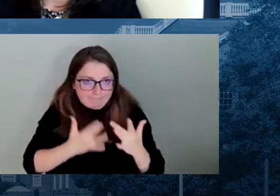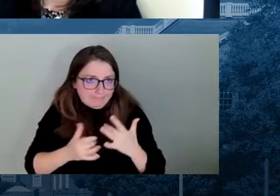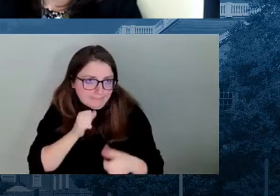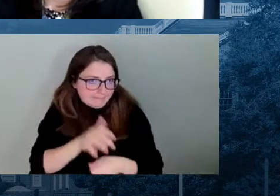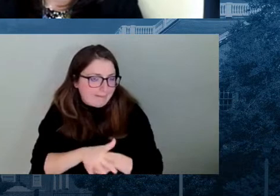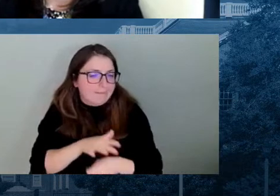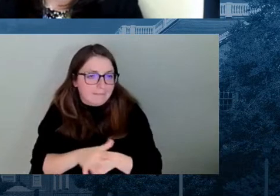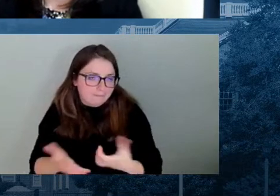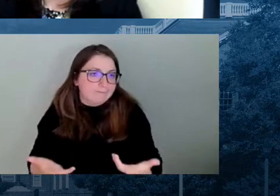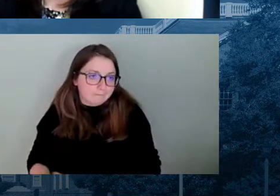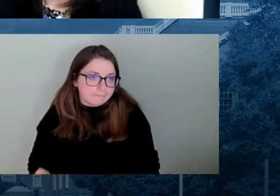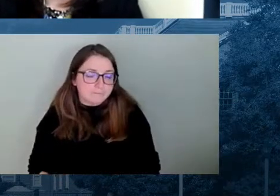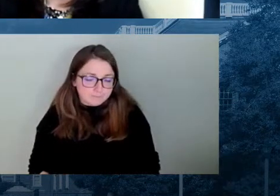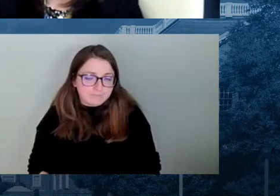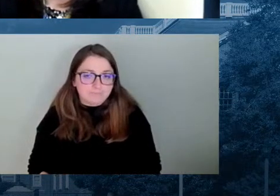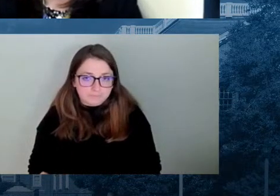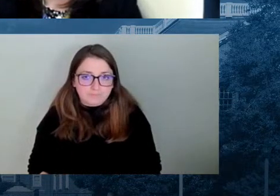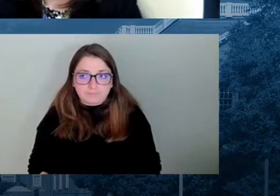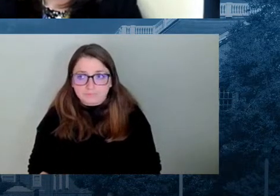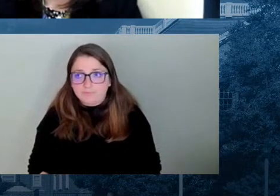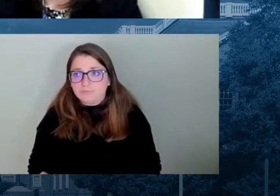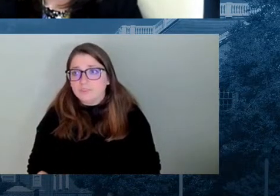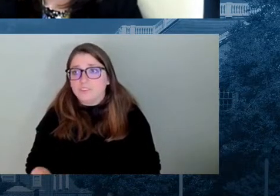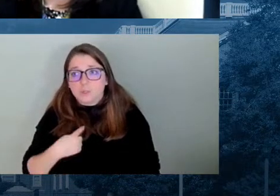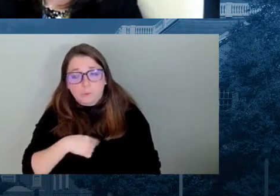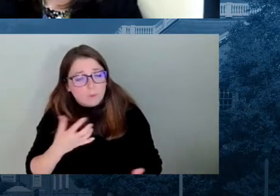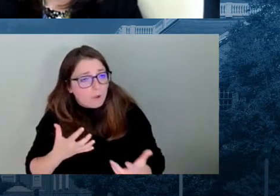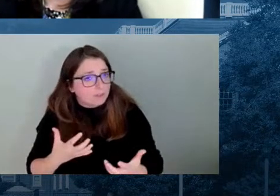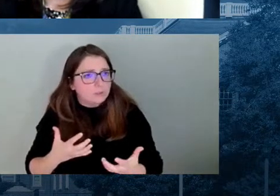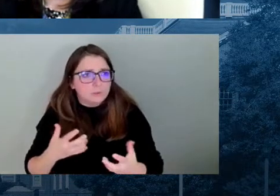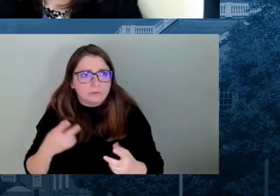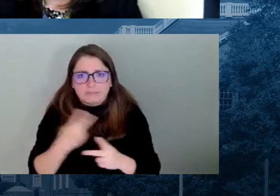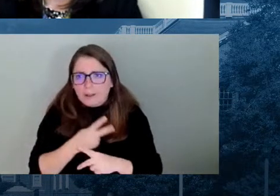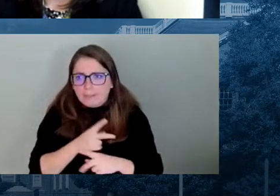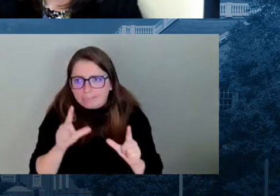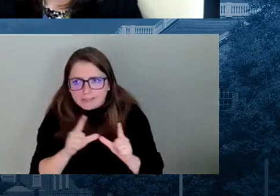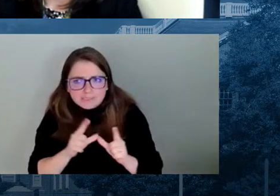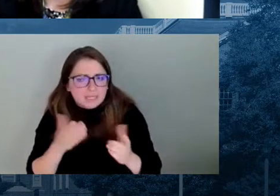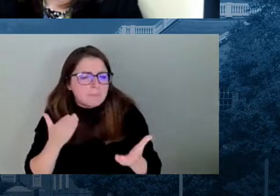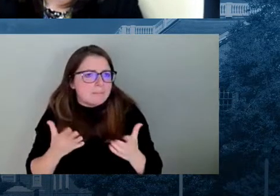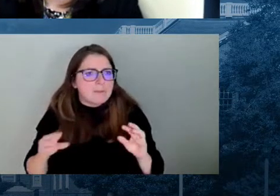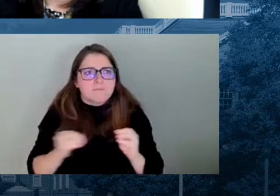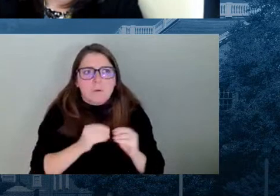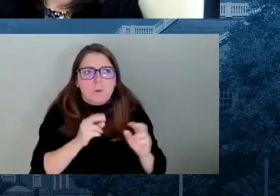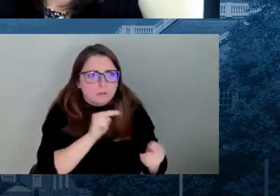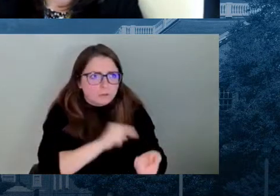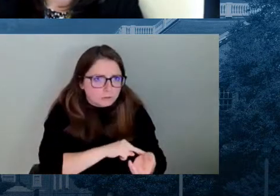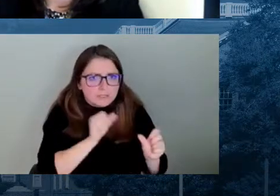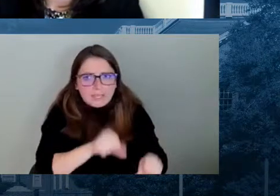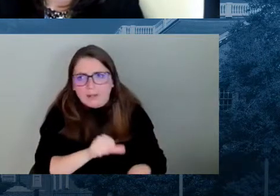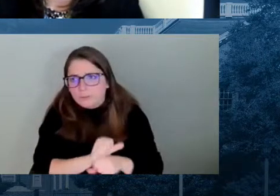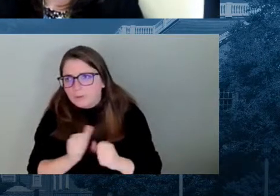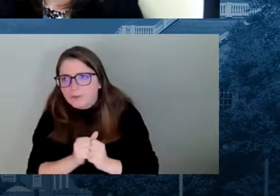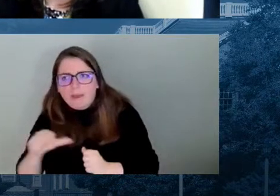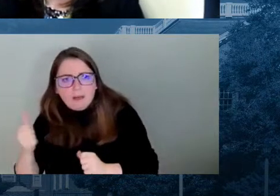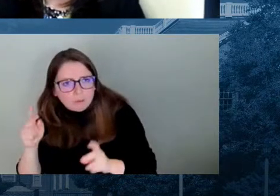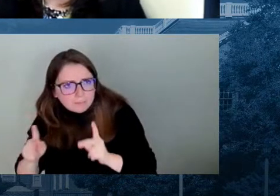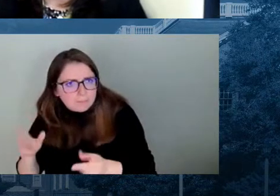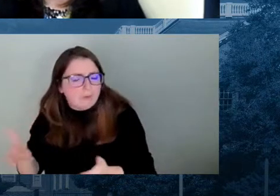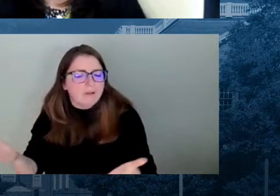to enable nurses and others to work in with various populations. So yeah, when you talk about hospital